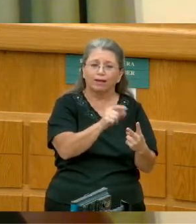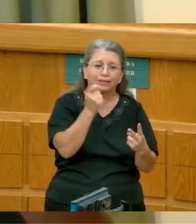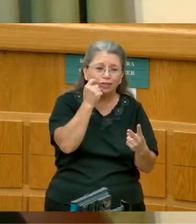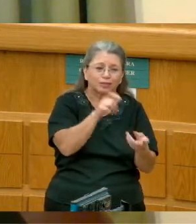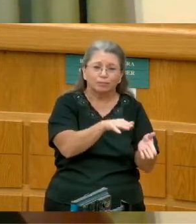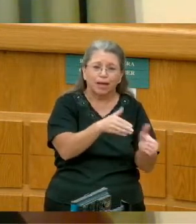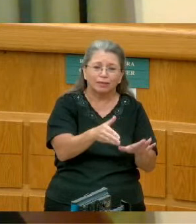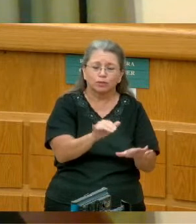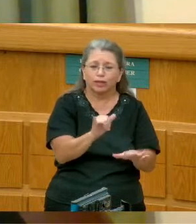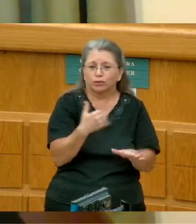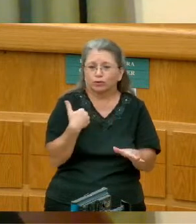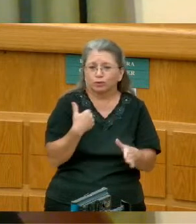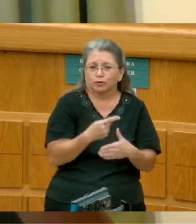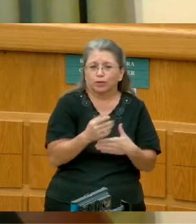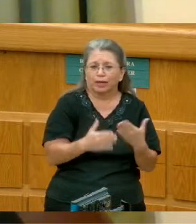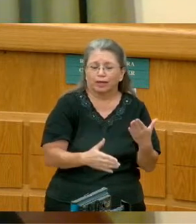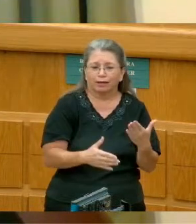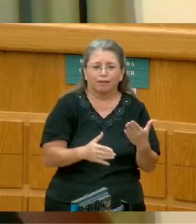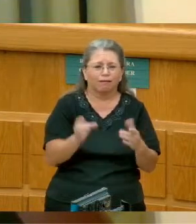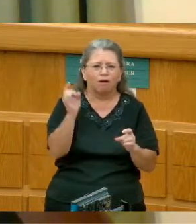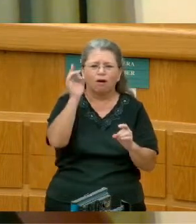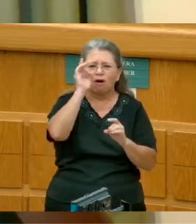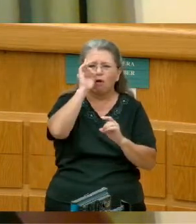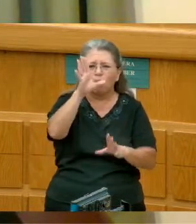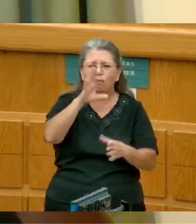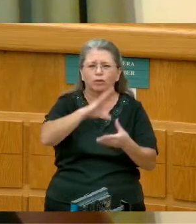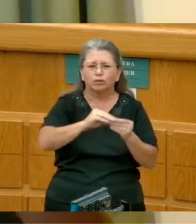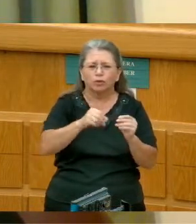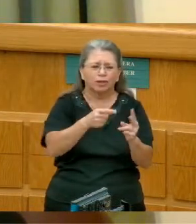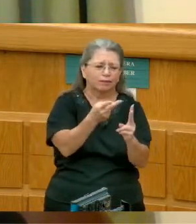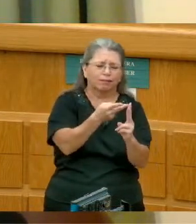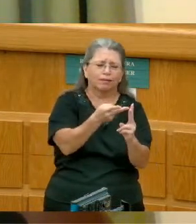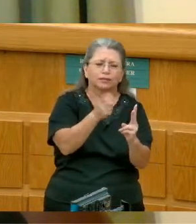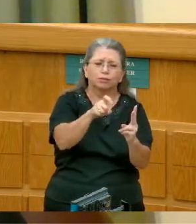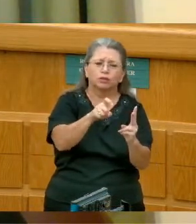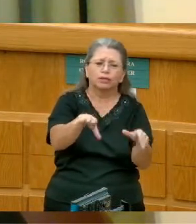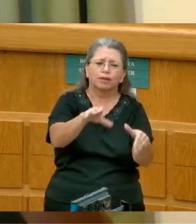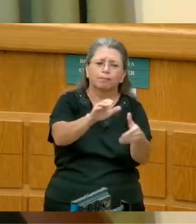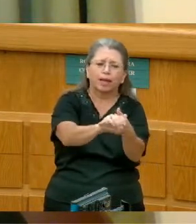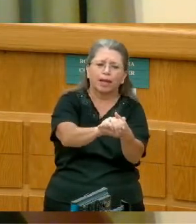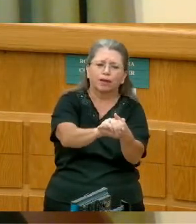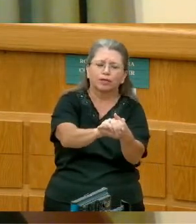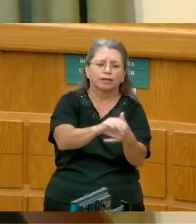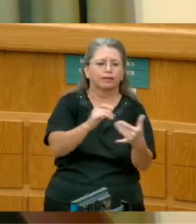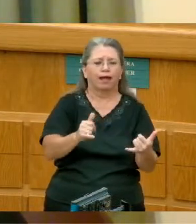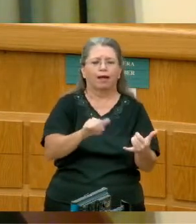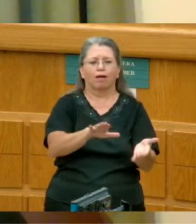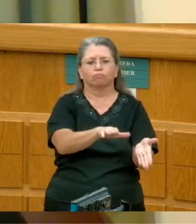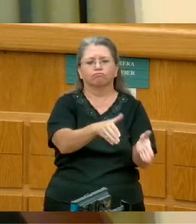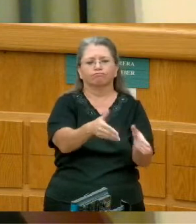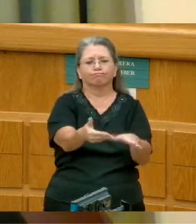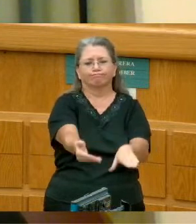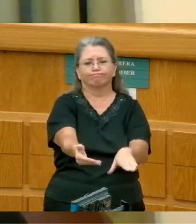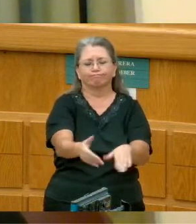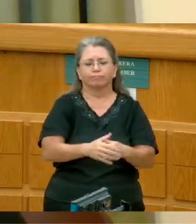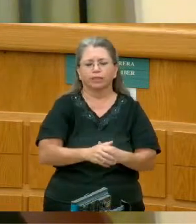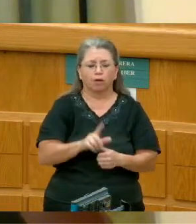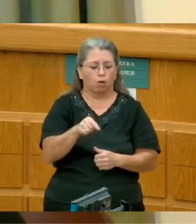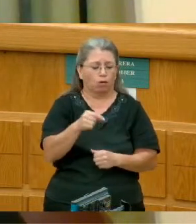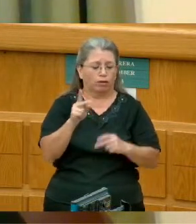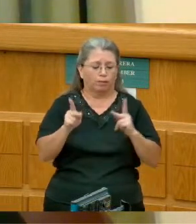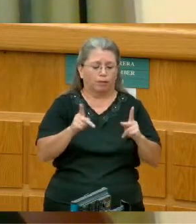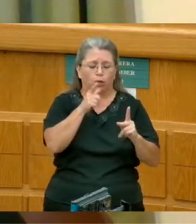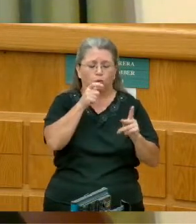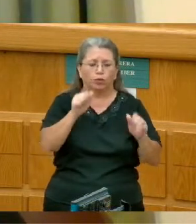horrific stories of what is happening in Nueces County, but the only ones that can change the end of these stories